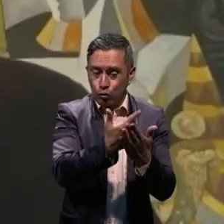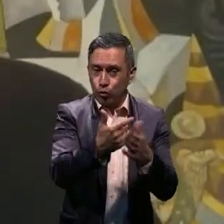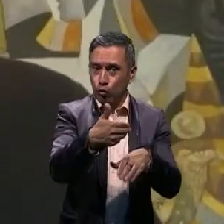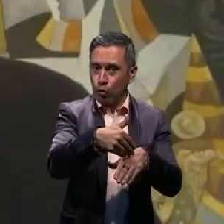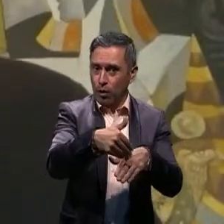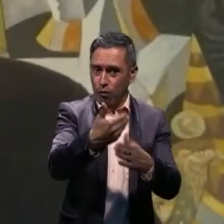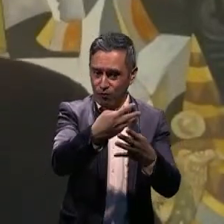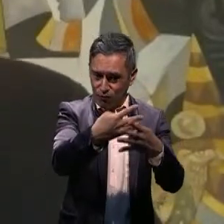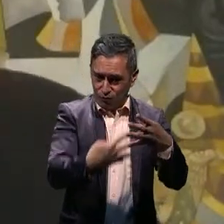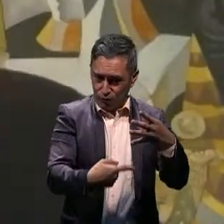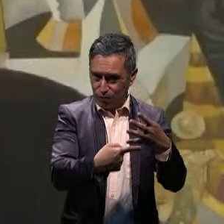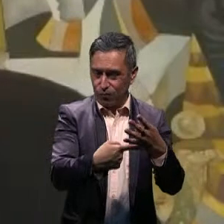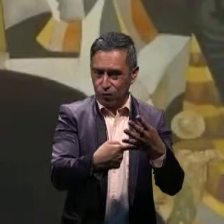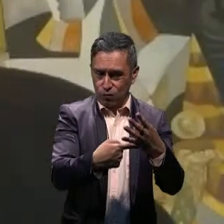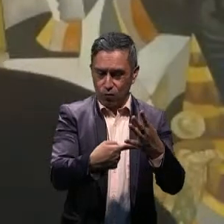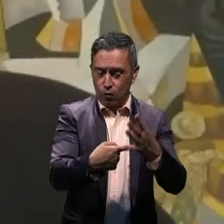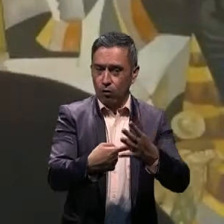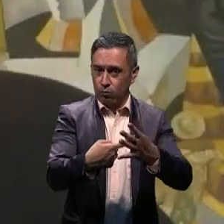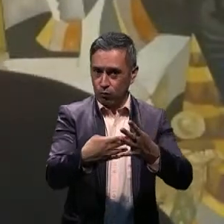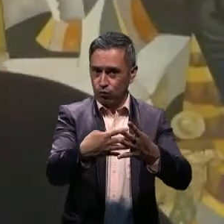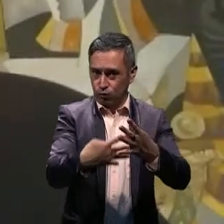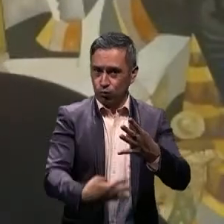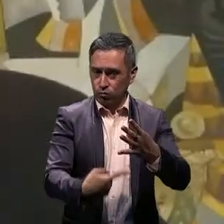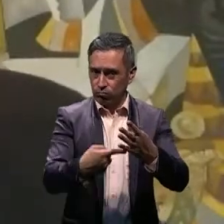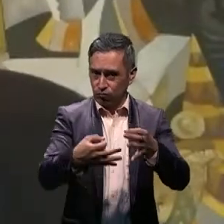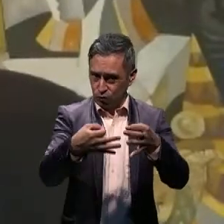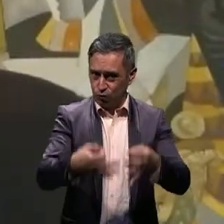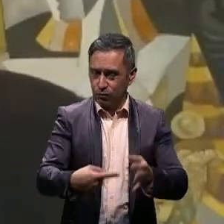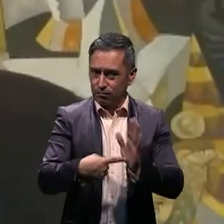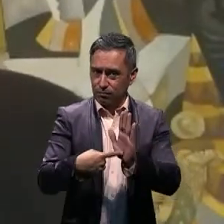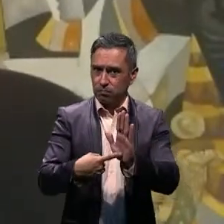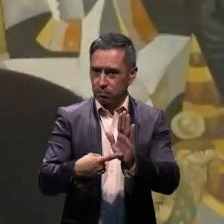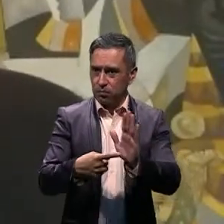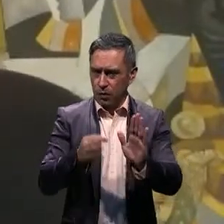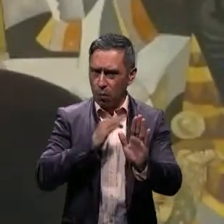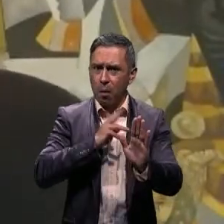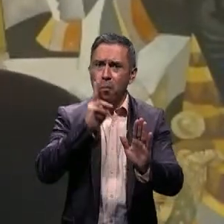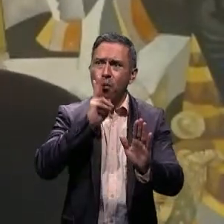votes, numbers that could be proven.